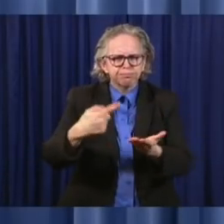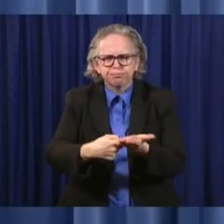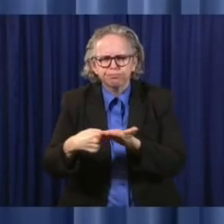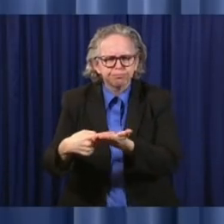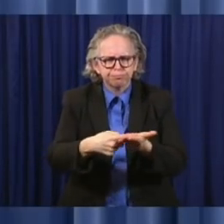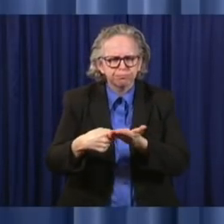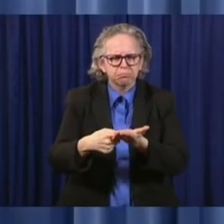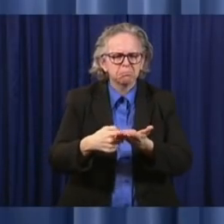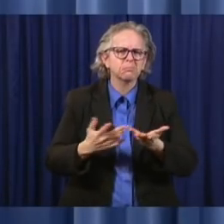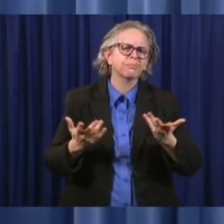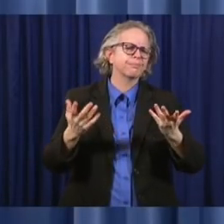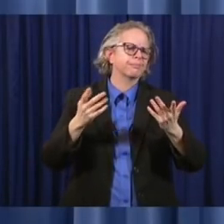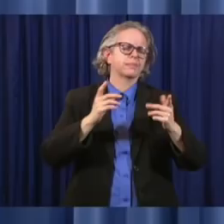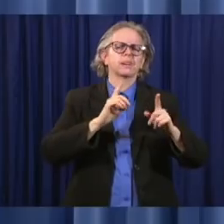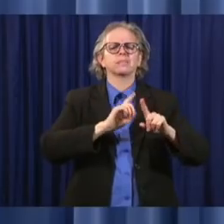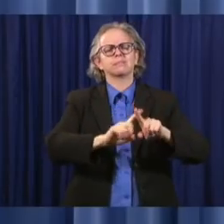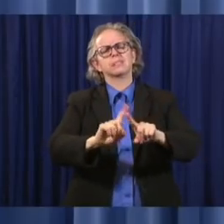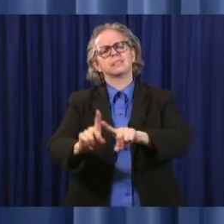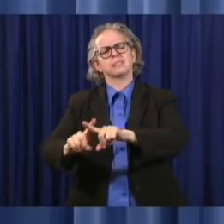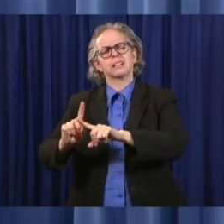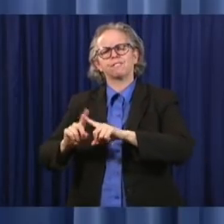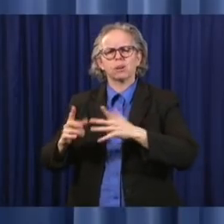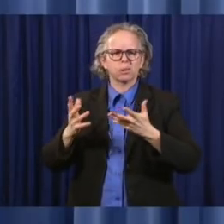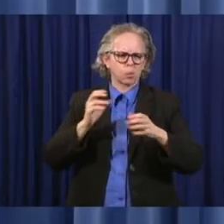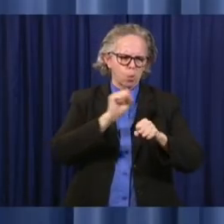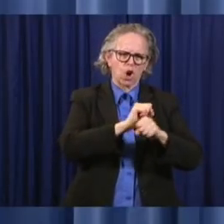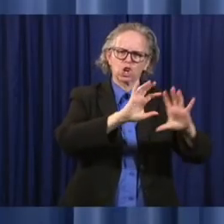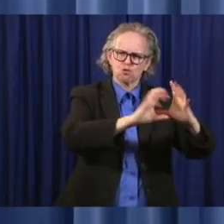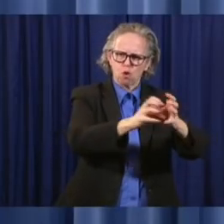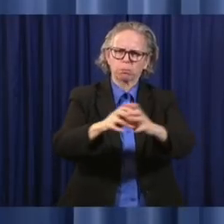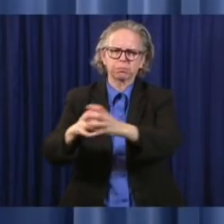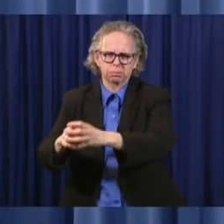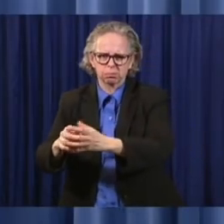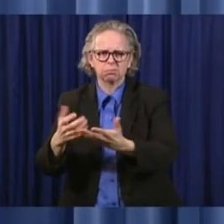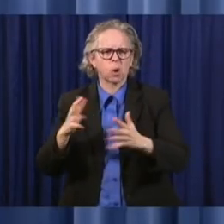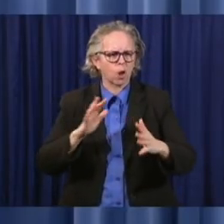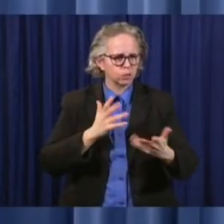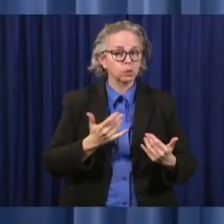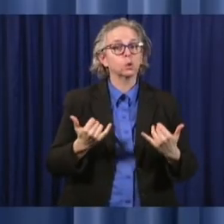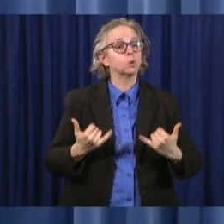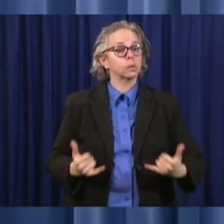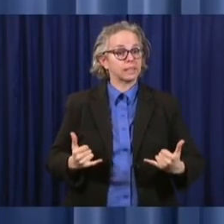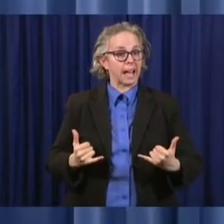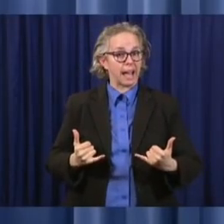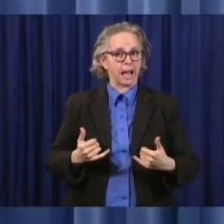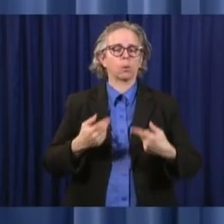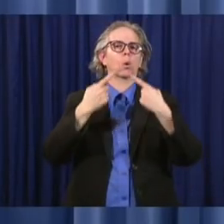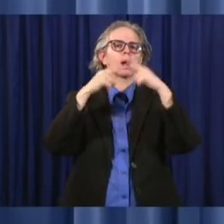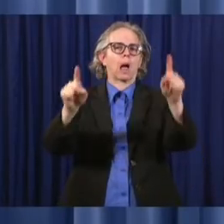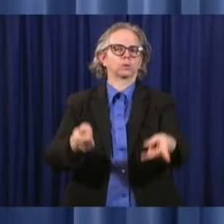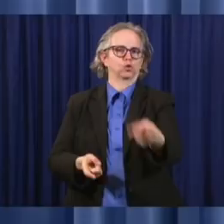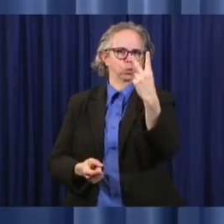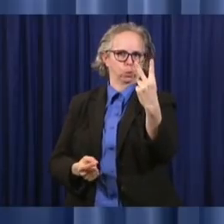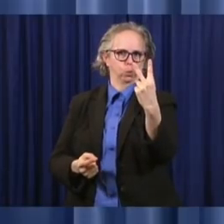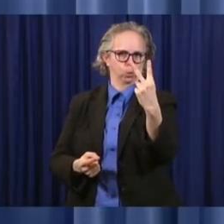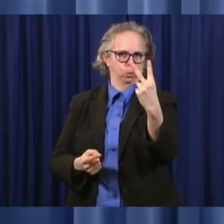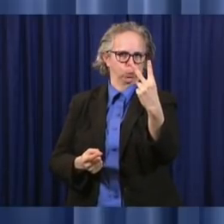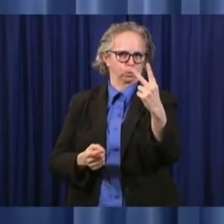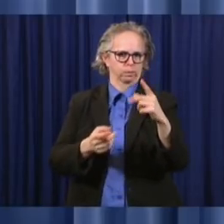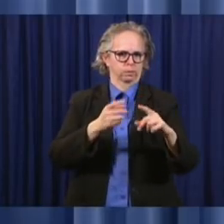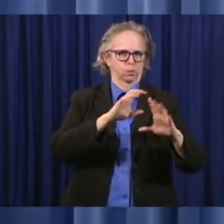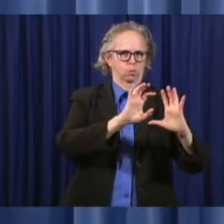working groups. We have two announcements today, and we have groups that